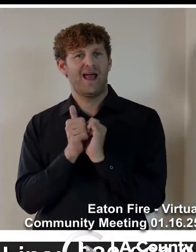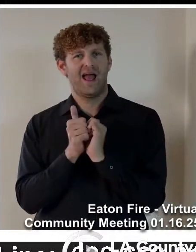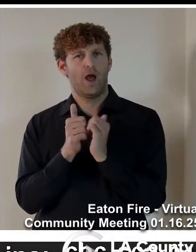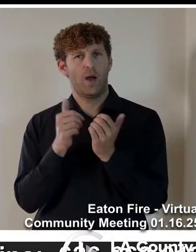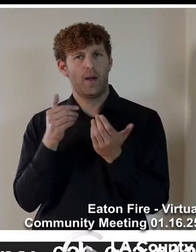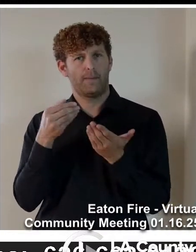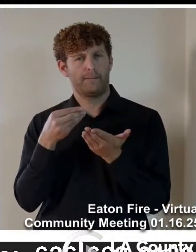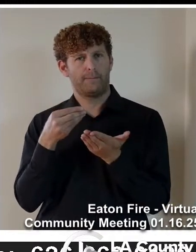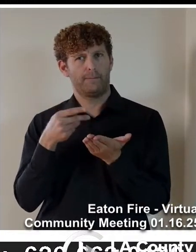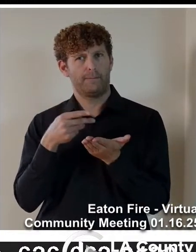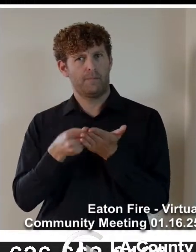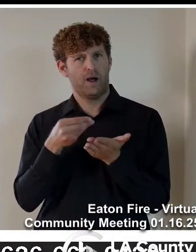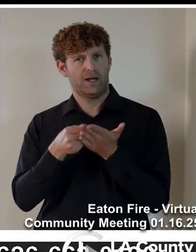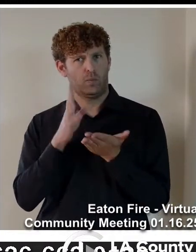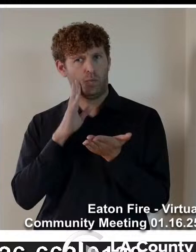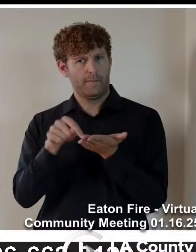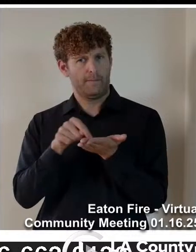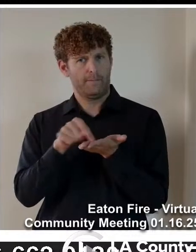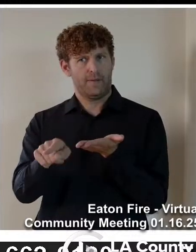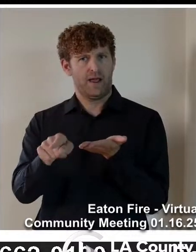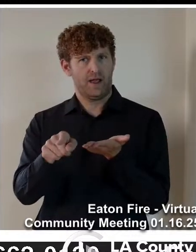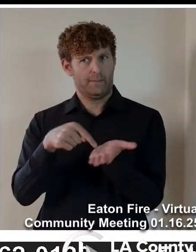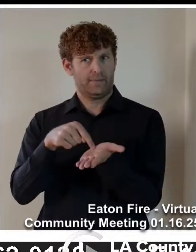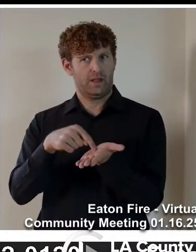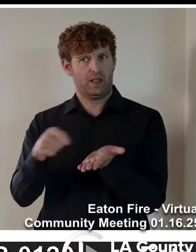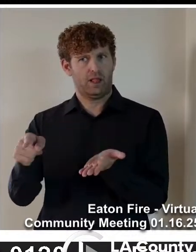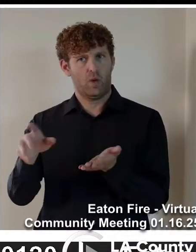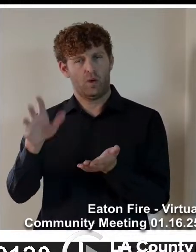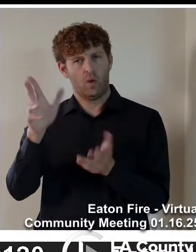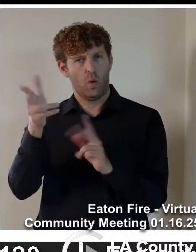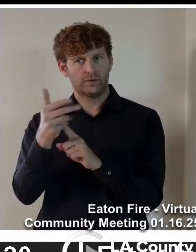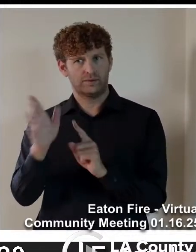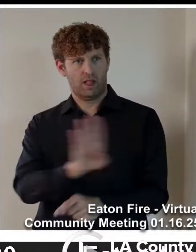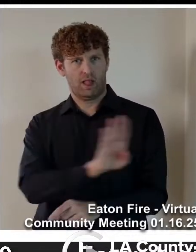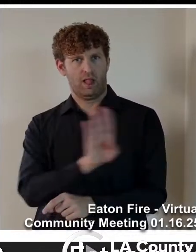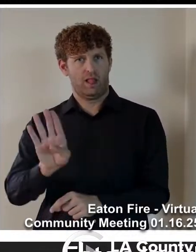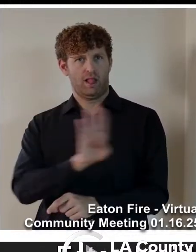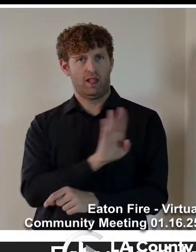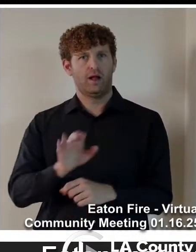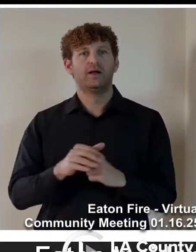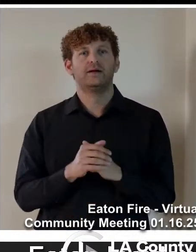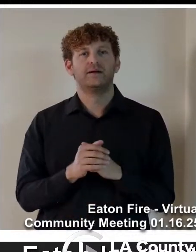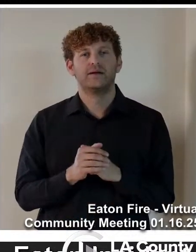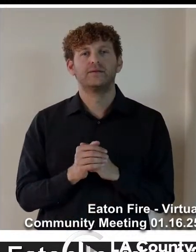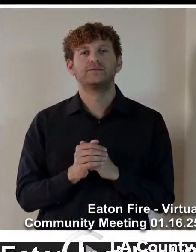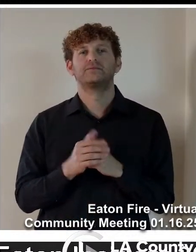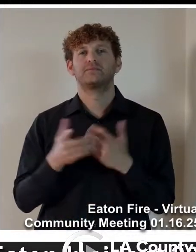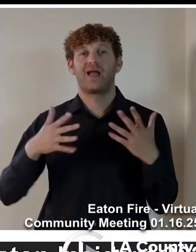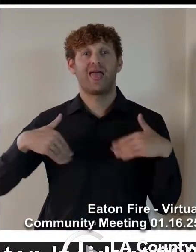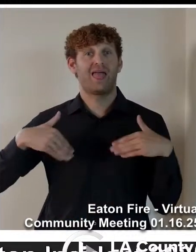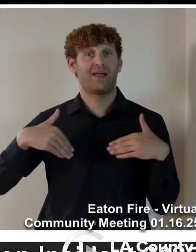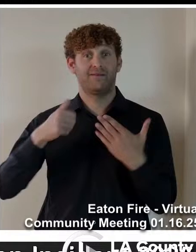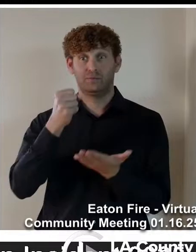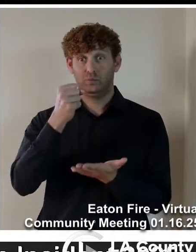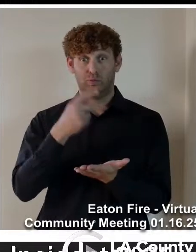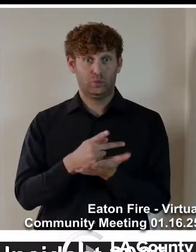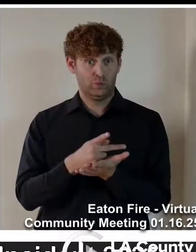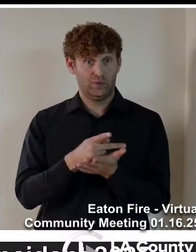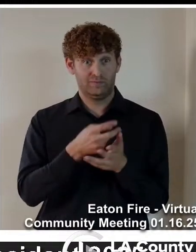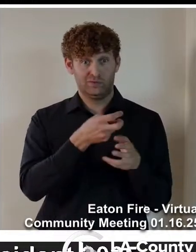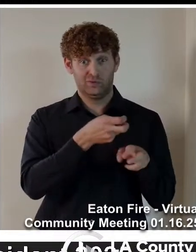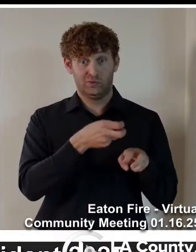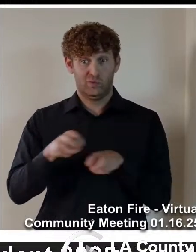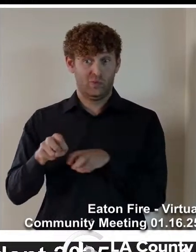the hotels. Okay, if you have not yet been approved for transitional sheltering